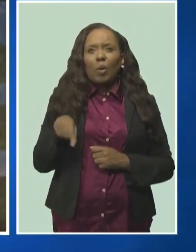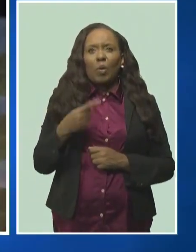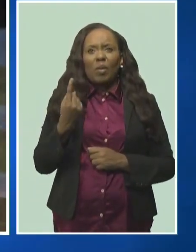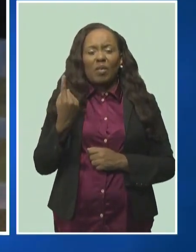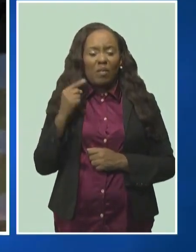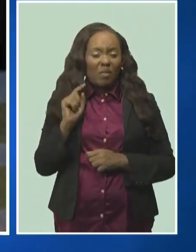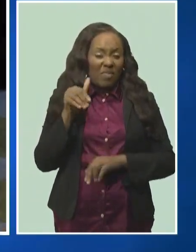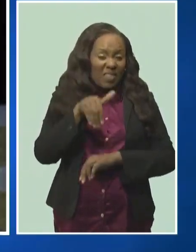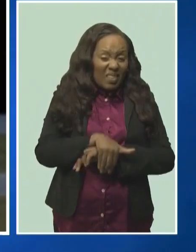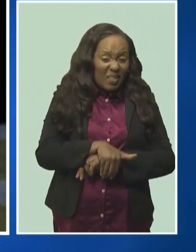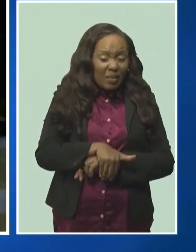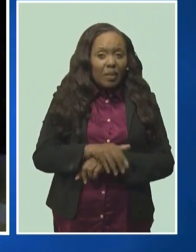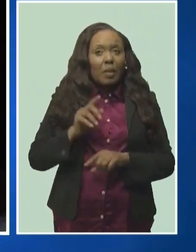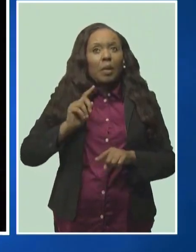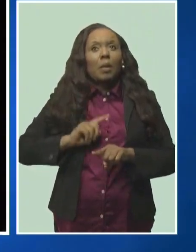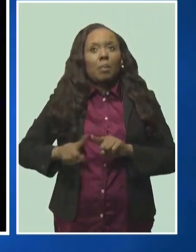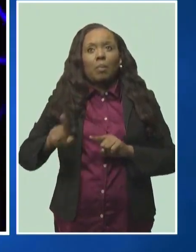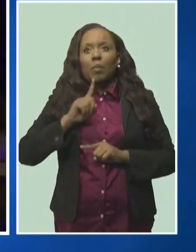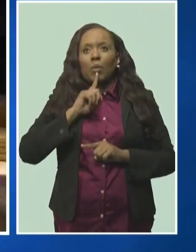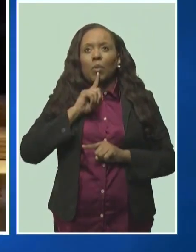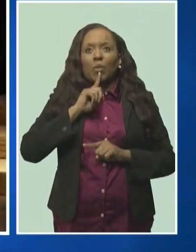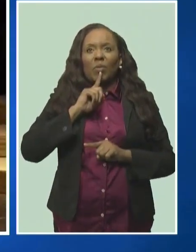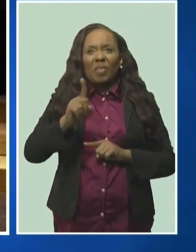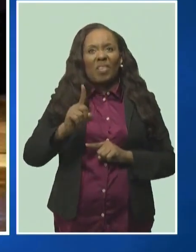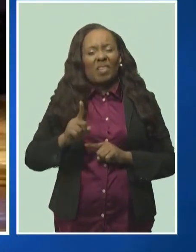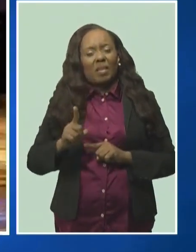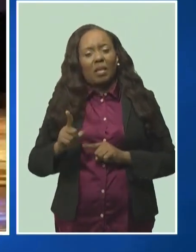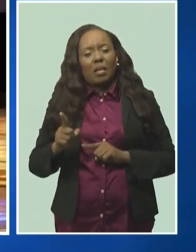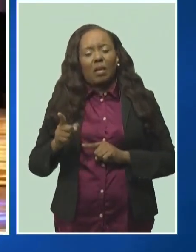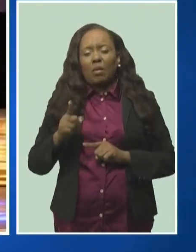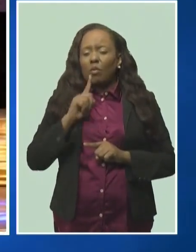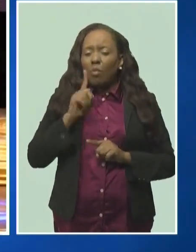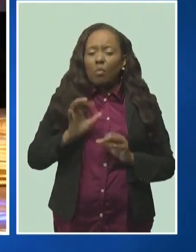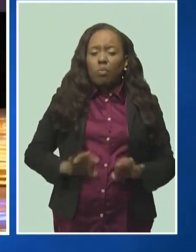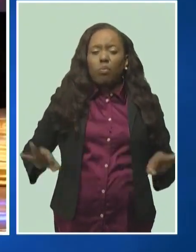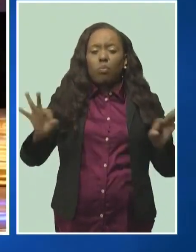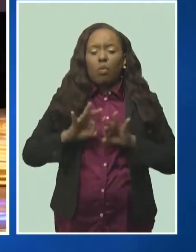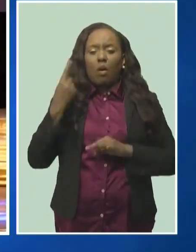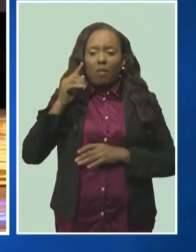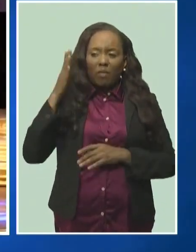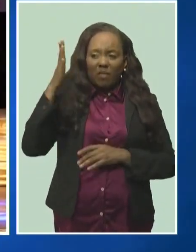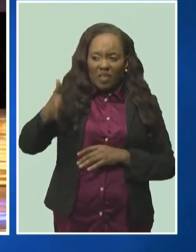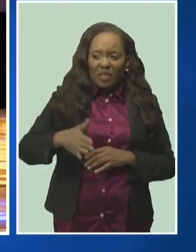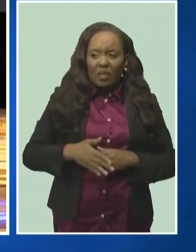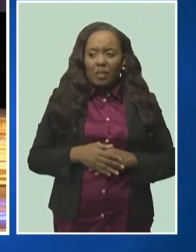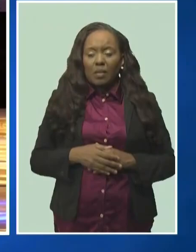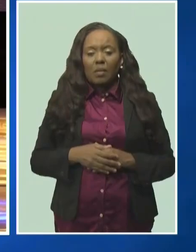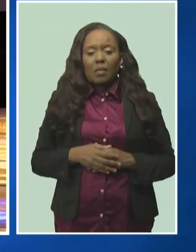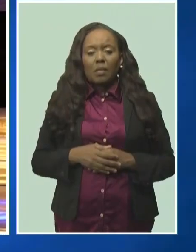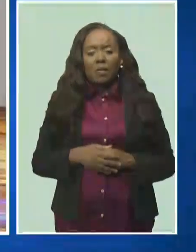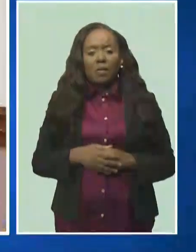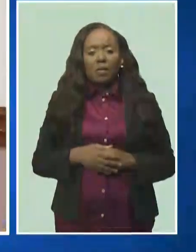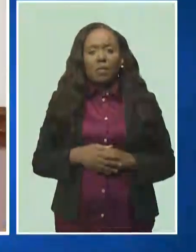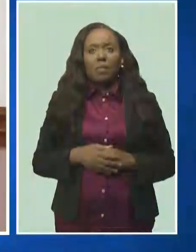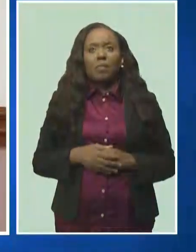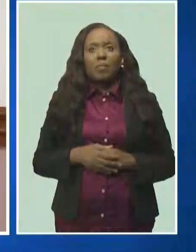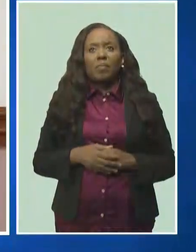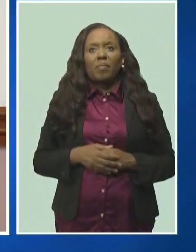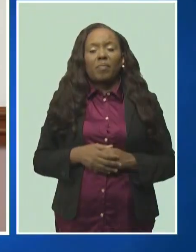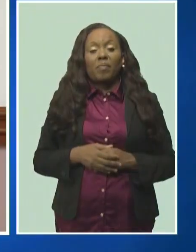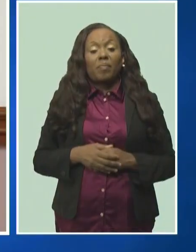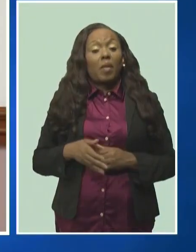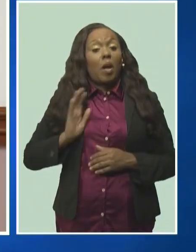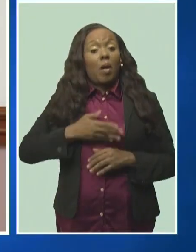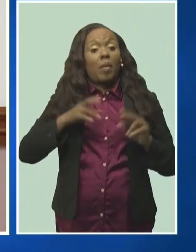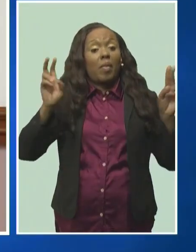night, but has an overarching element for the future. Our theme this year is our legacy,